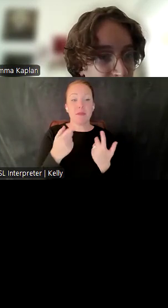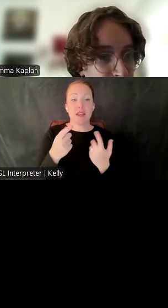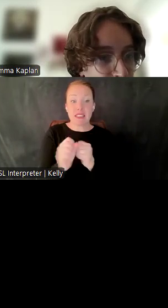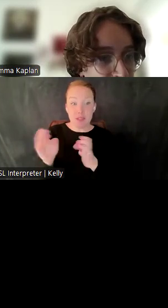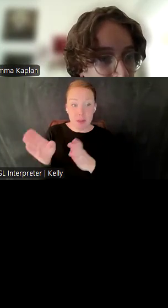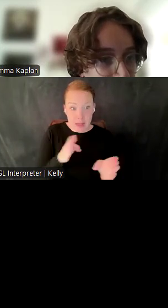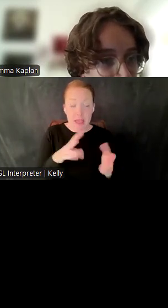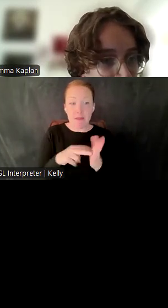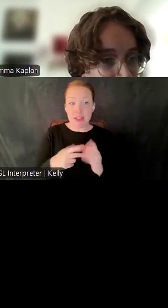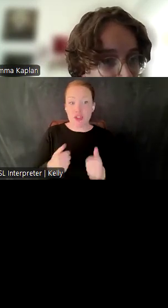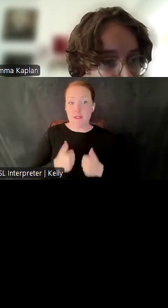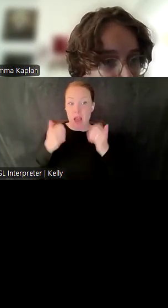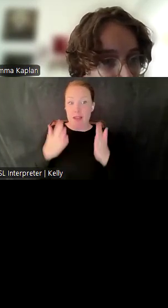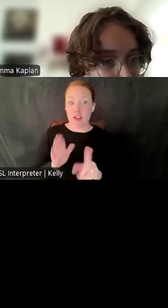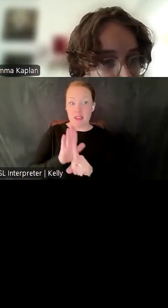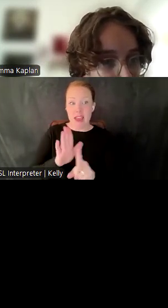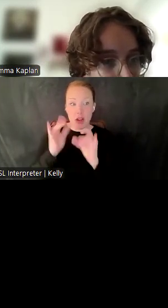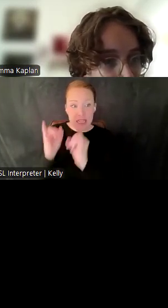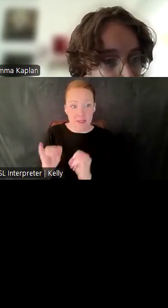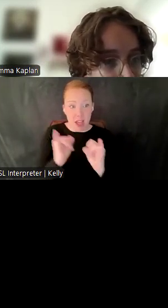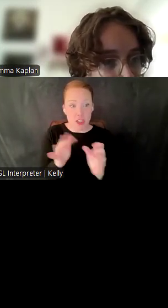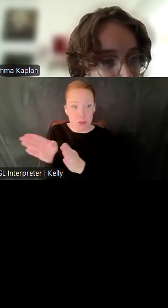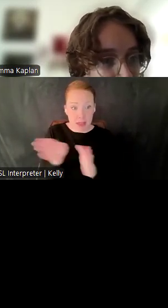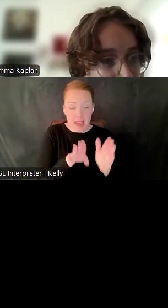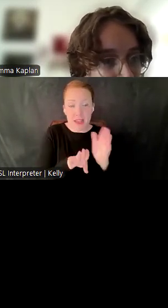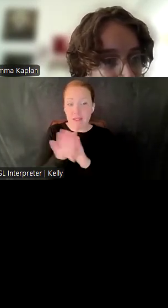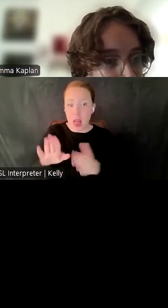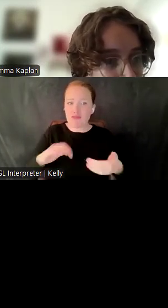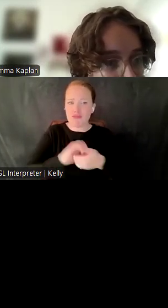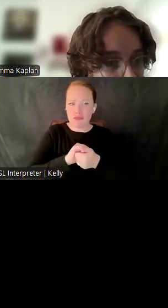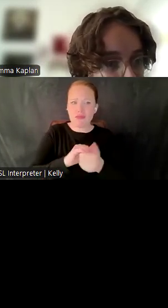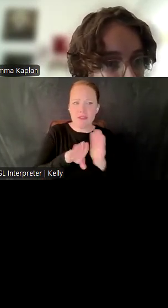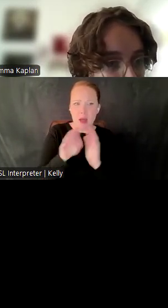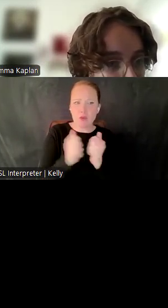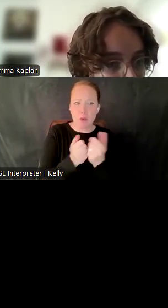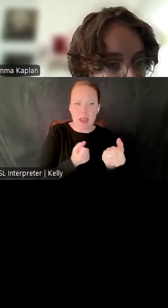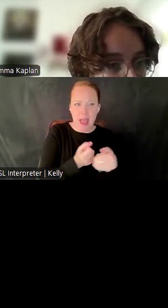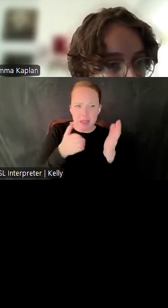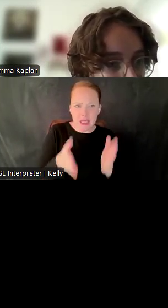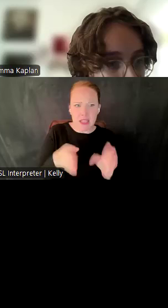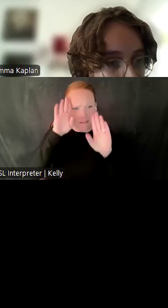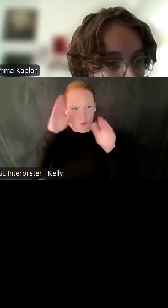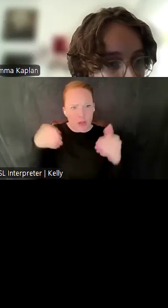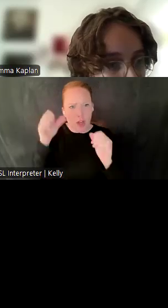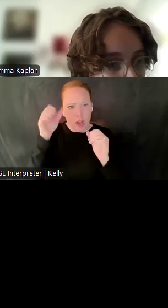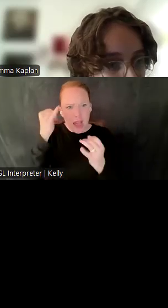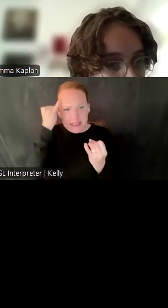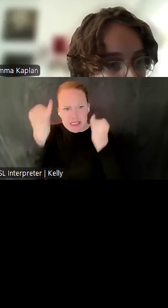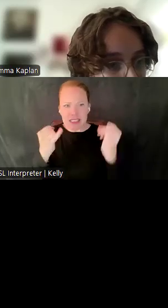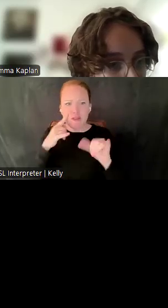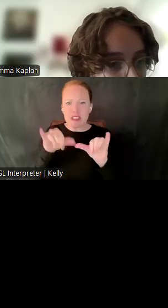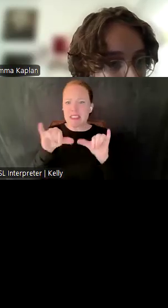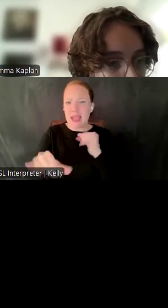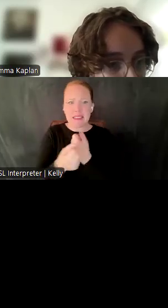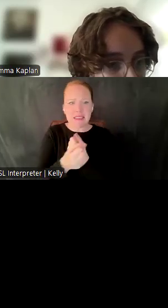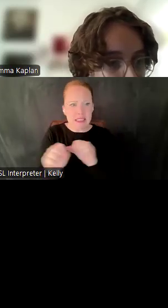survivor's individualized plan developed in partnership with an advocate that focuses on strategies for staying safe. It is typically used with